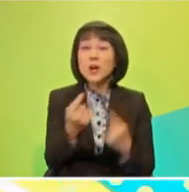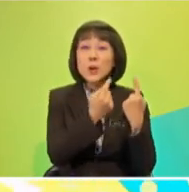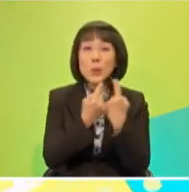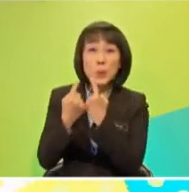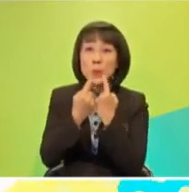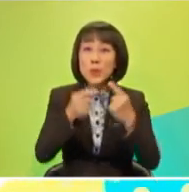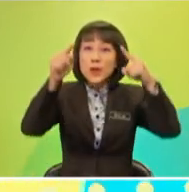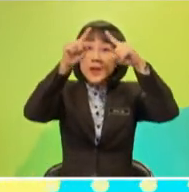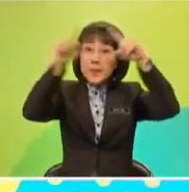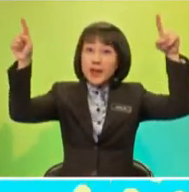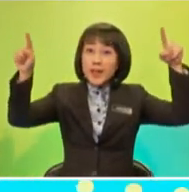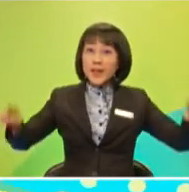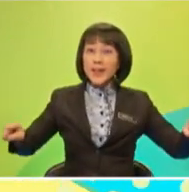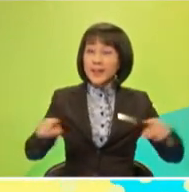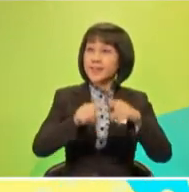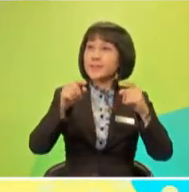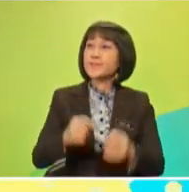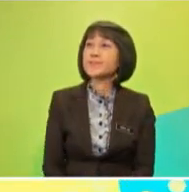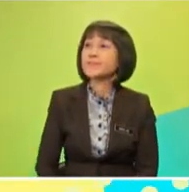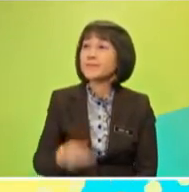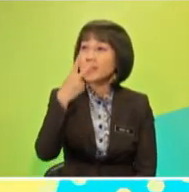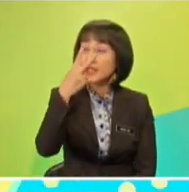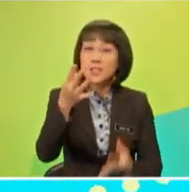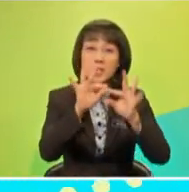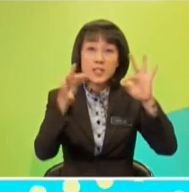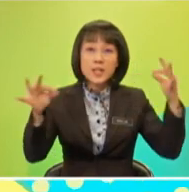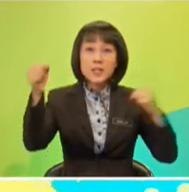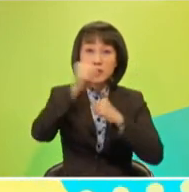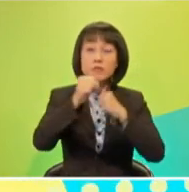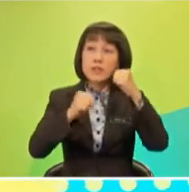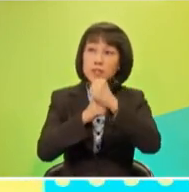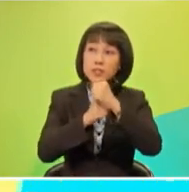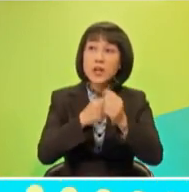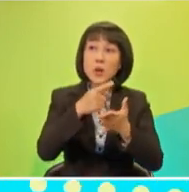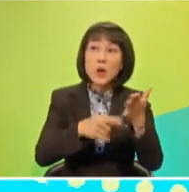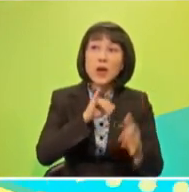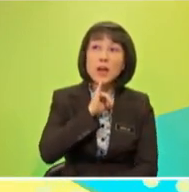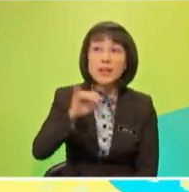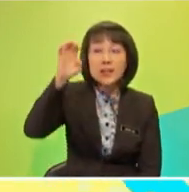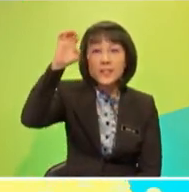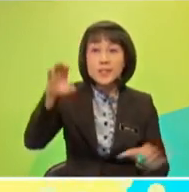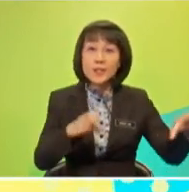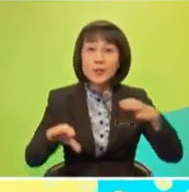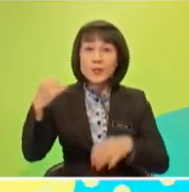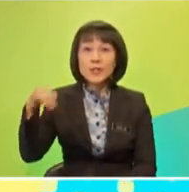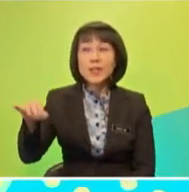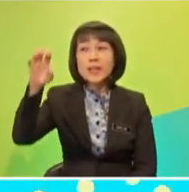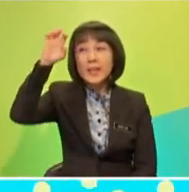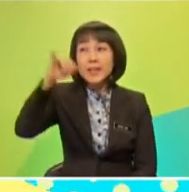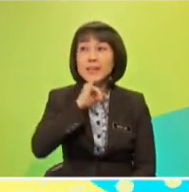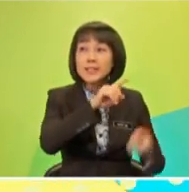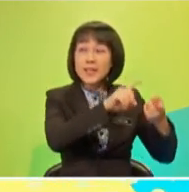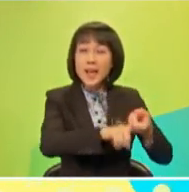He's hanging a birthday banner. Let's look at the sentence structures. What's he doing? He's hanging a happy birthday